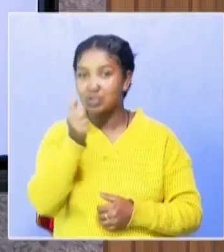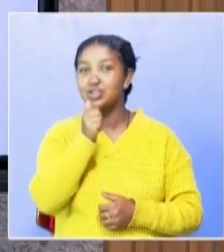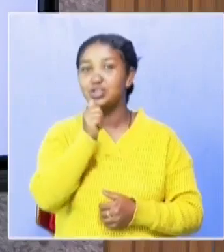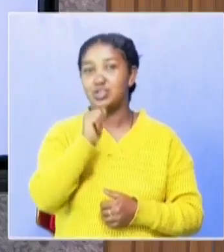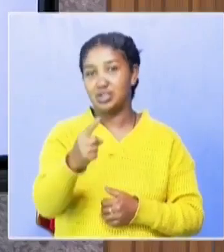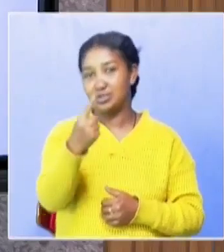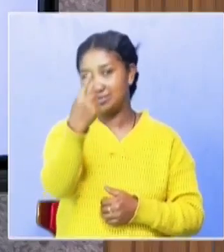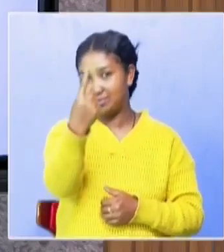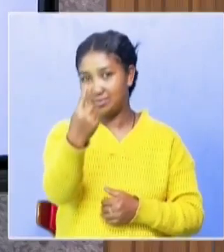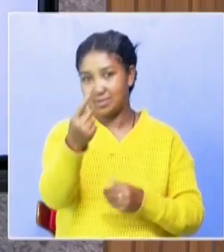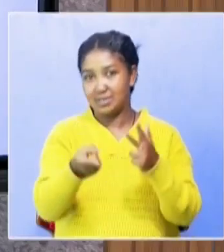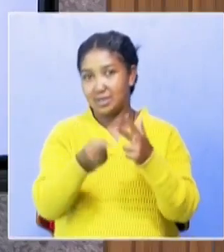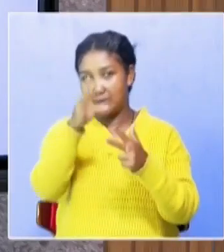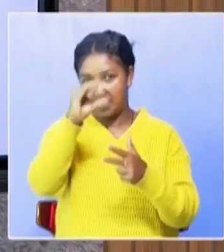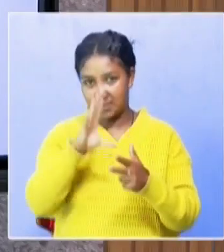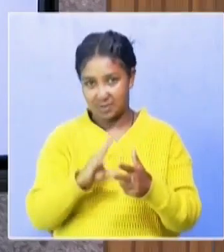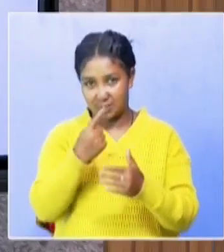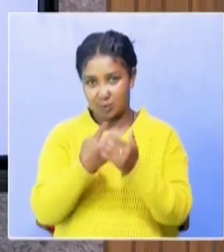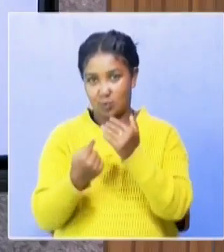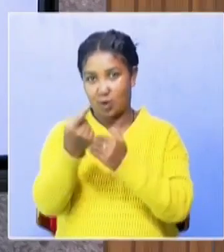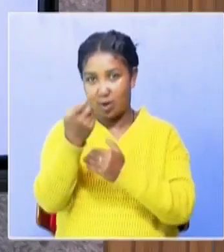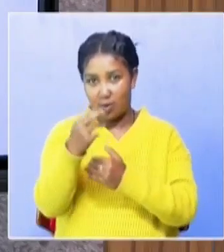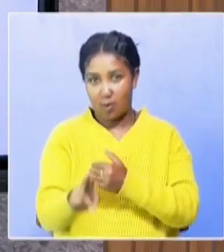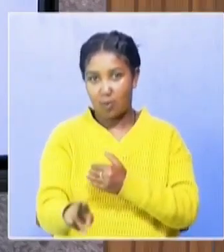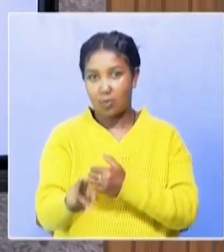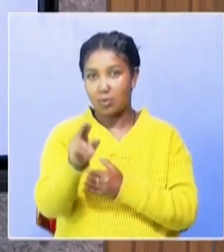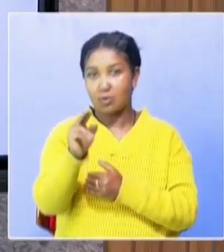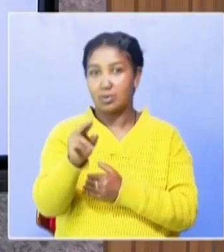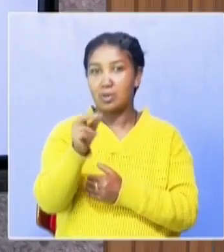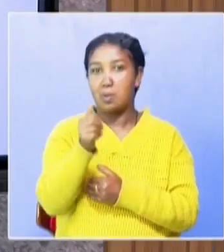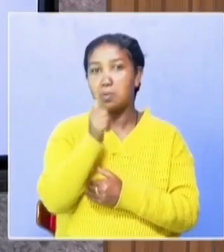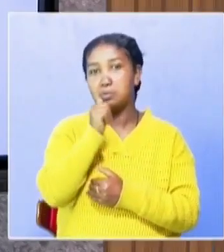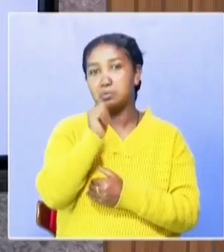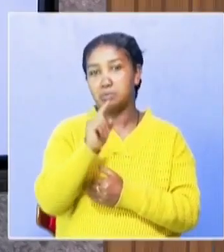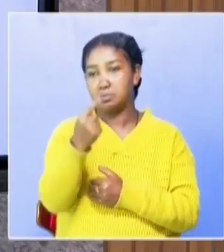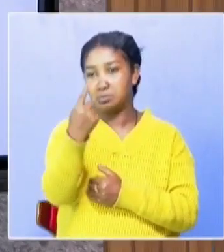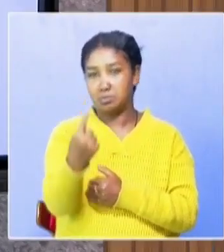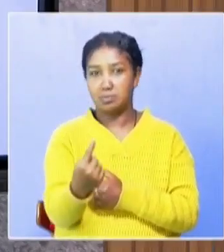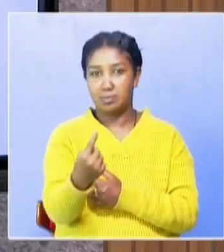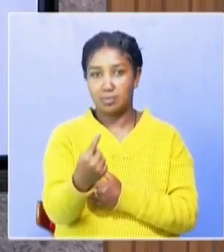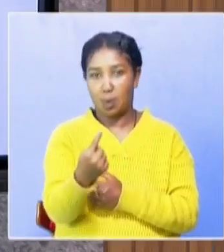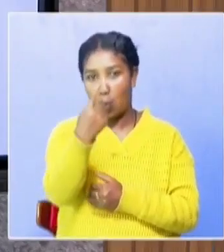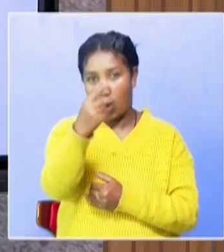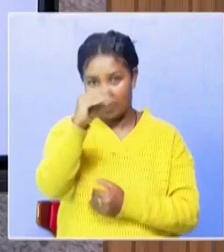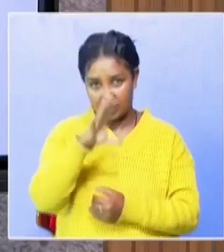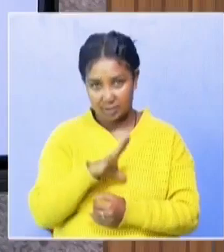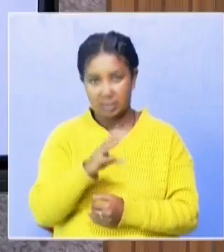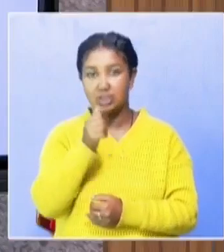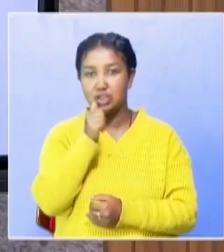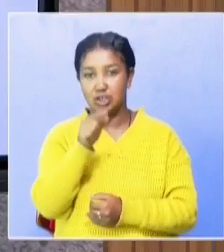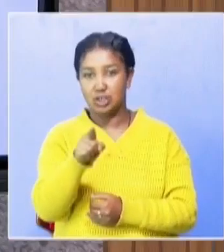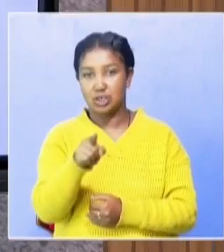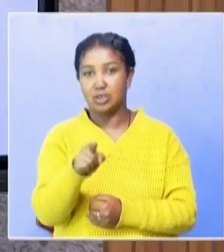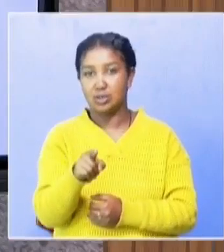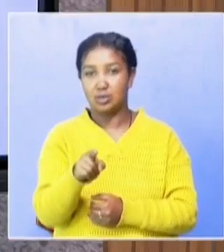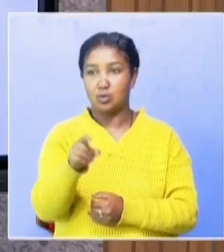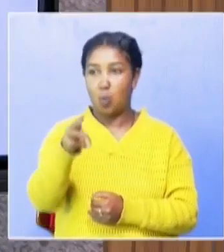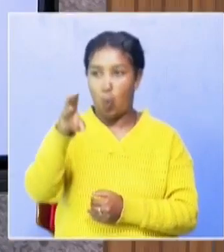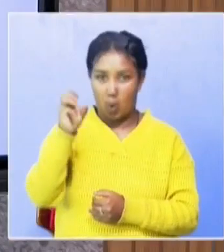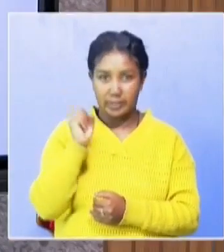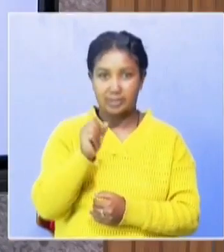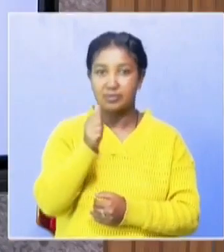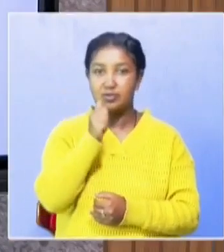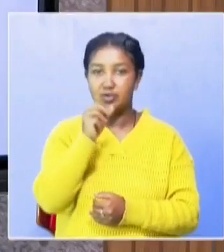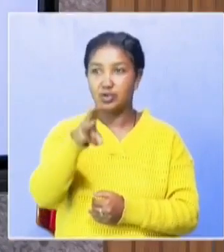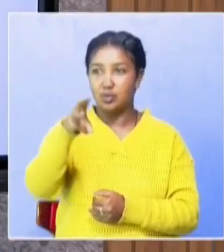is third person singular. Or we're talking about something which is one. Okay? So,